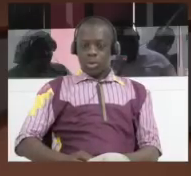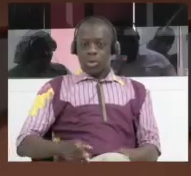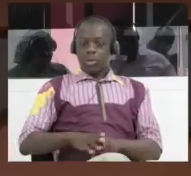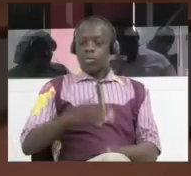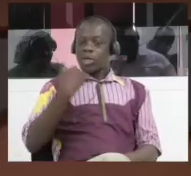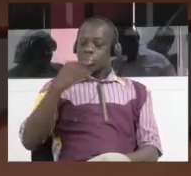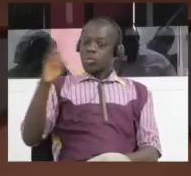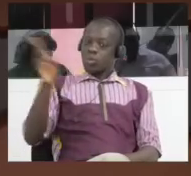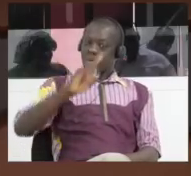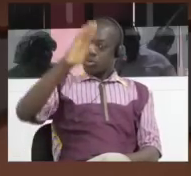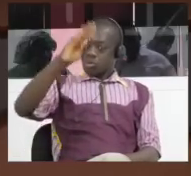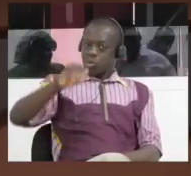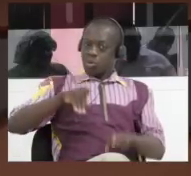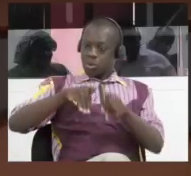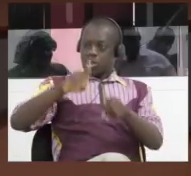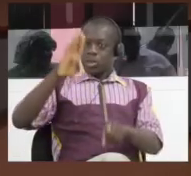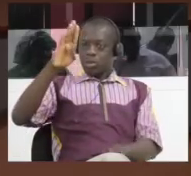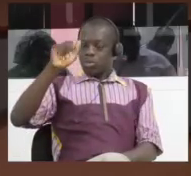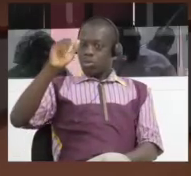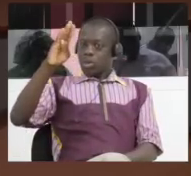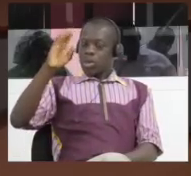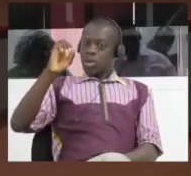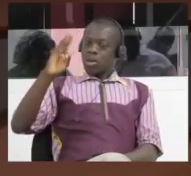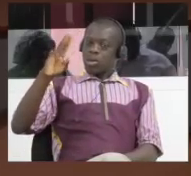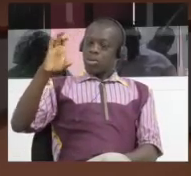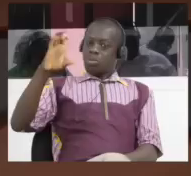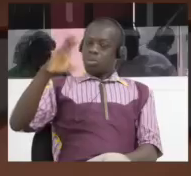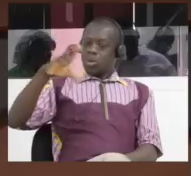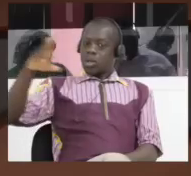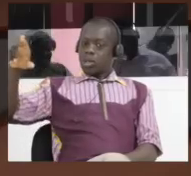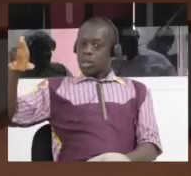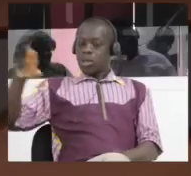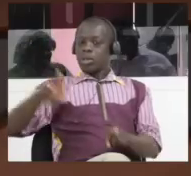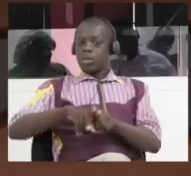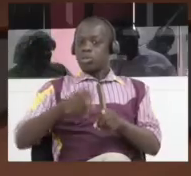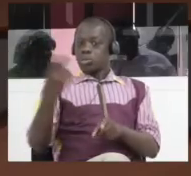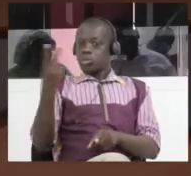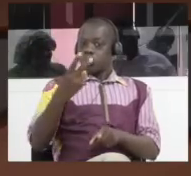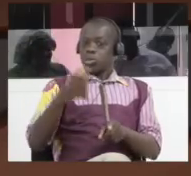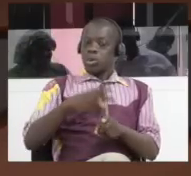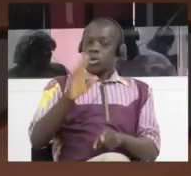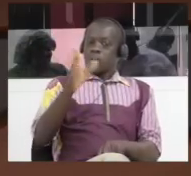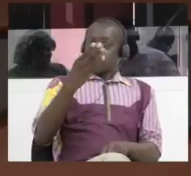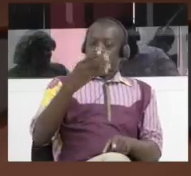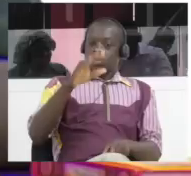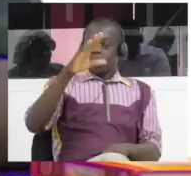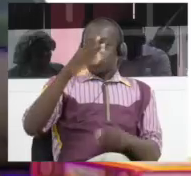you do with Babukar, the two of you who decided to go and deal with the